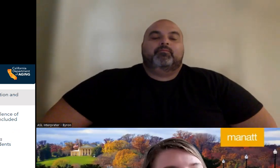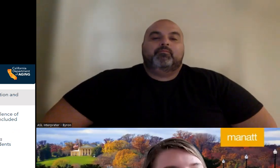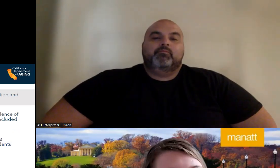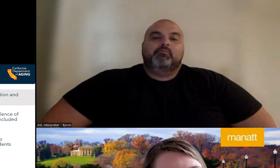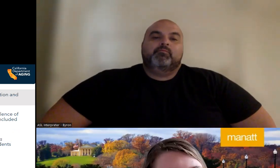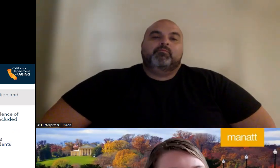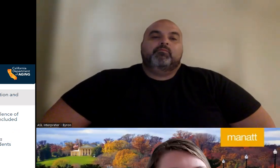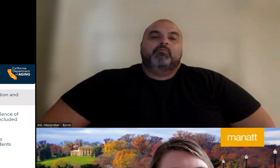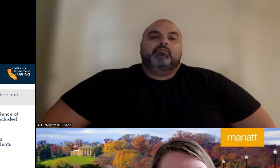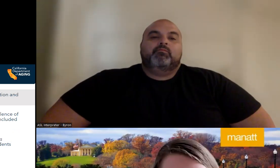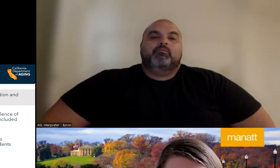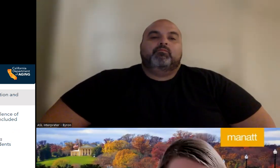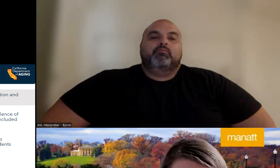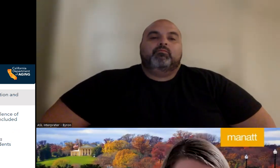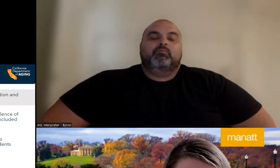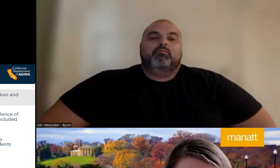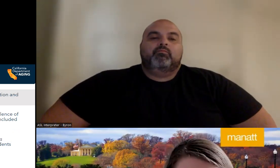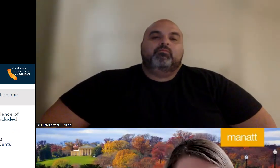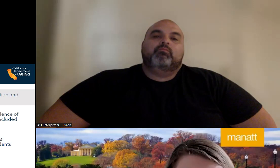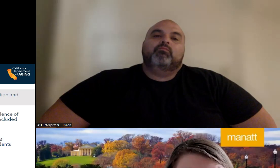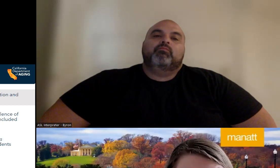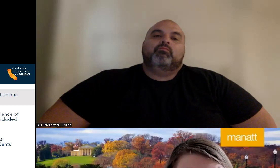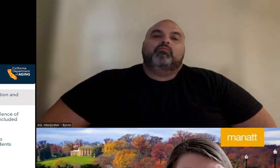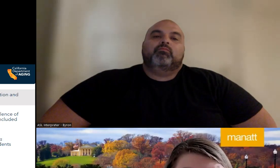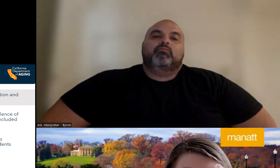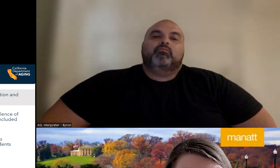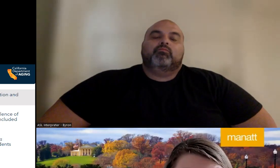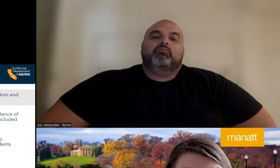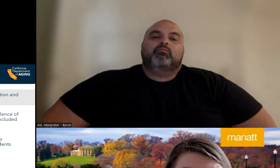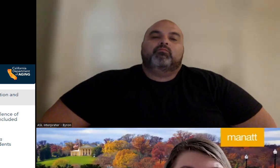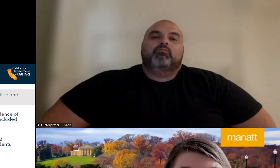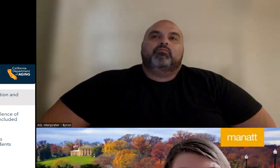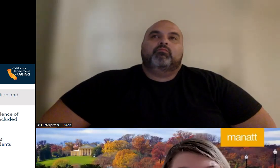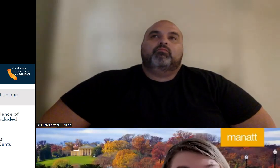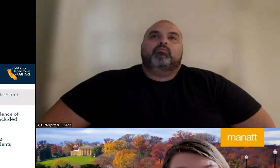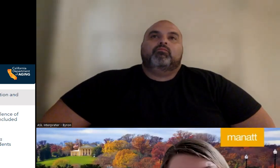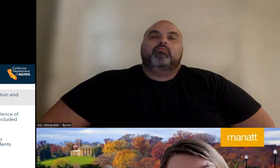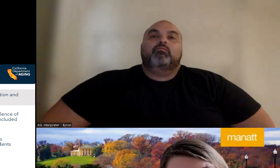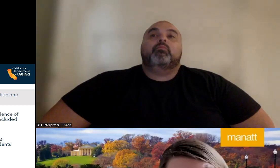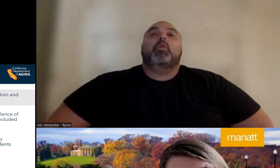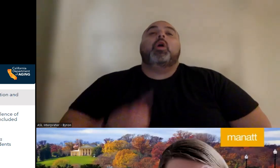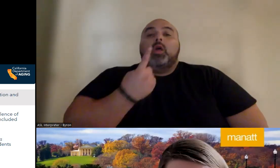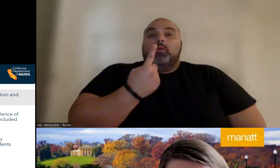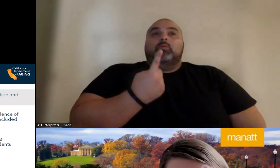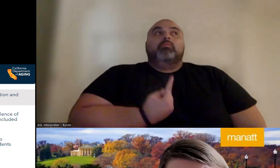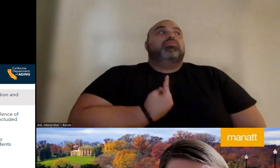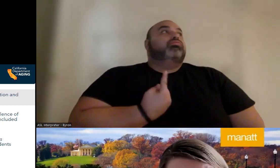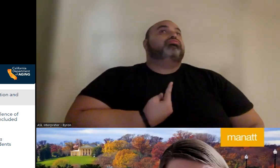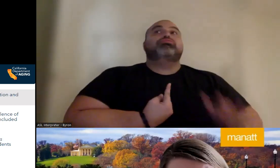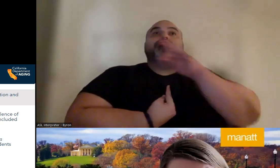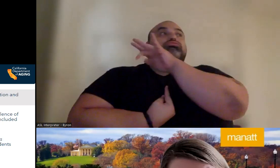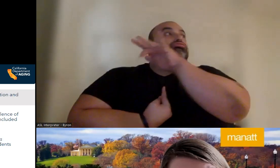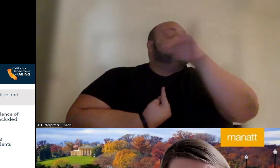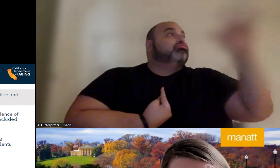So why this look at social isolation and loneliness? Because the research does show